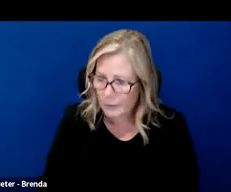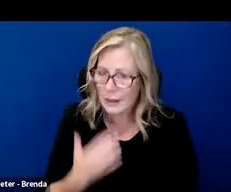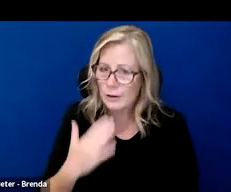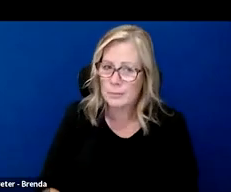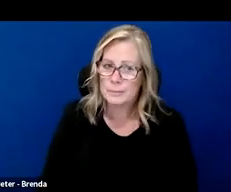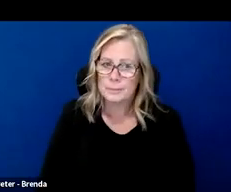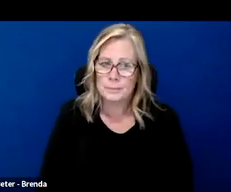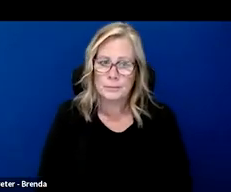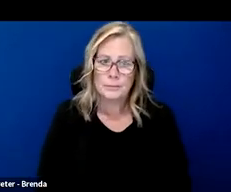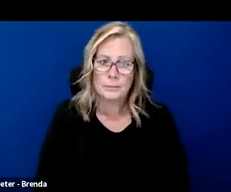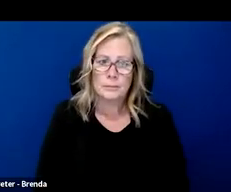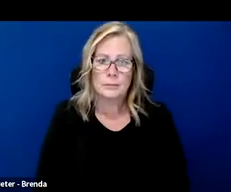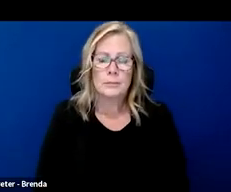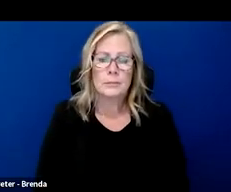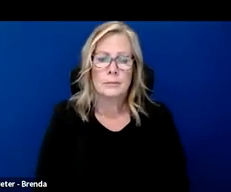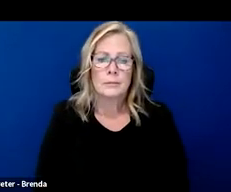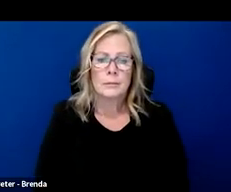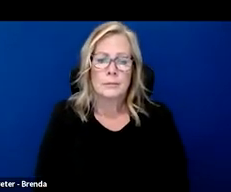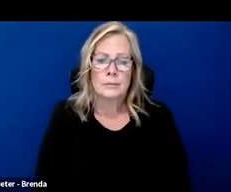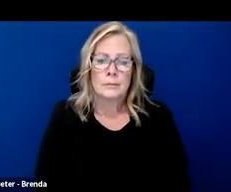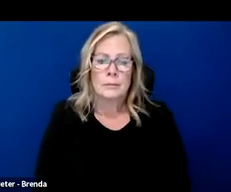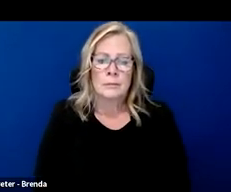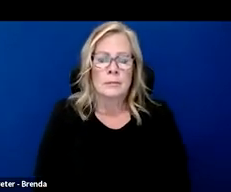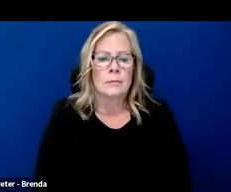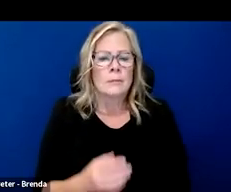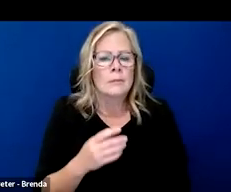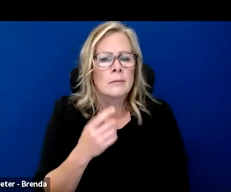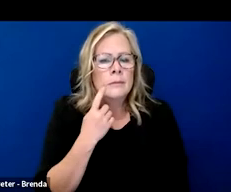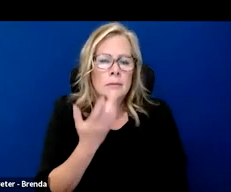So we've sort of talked about the medical